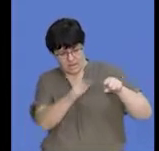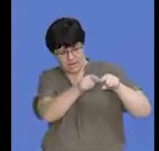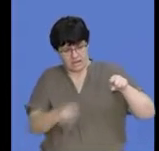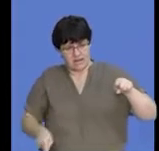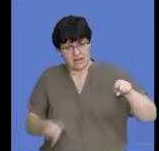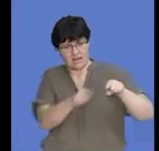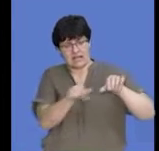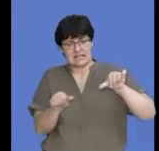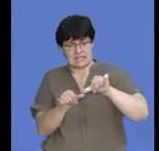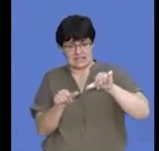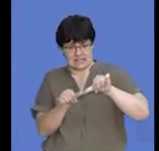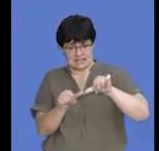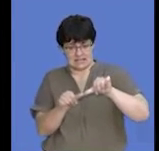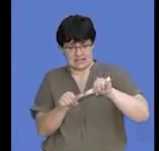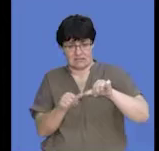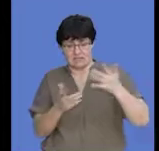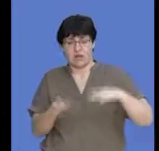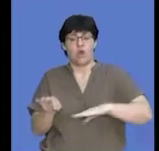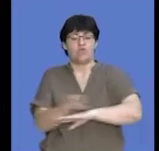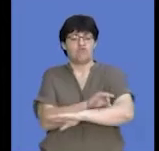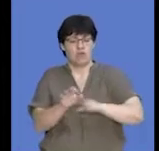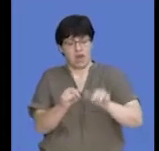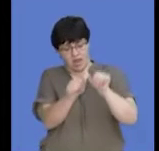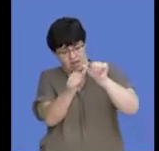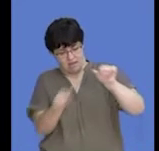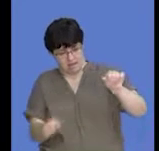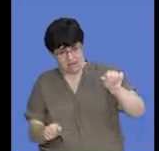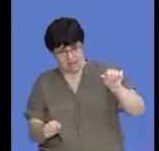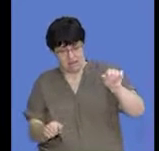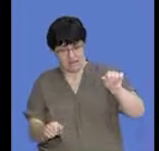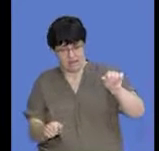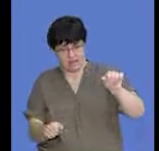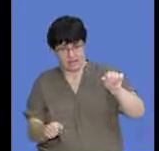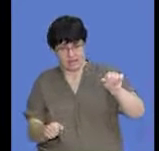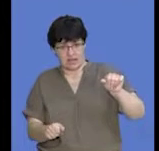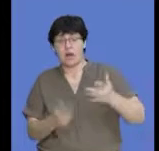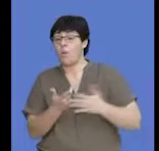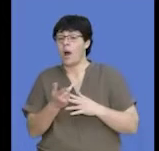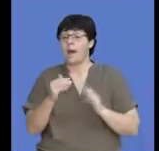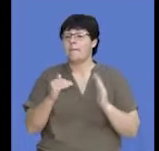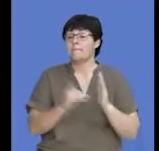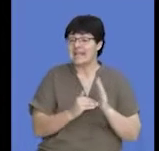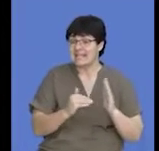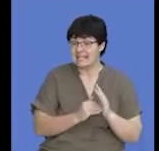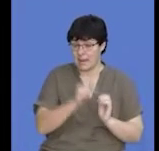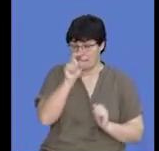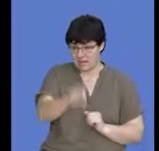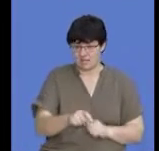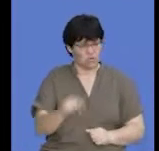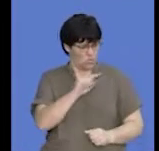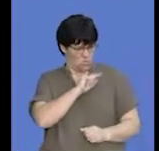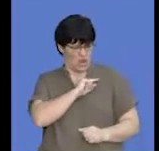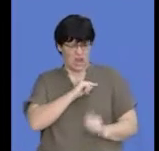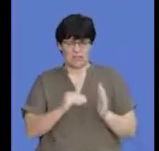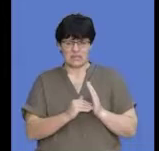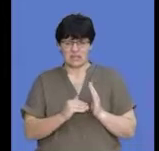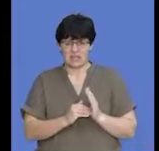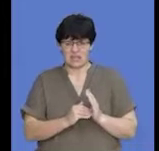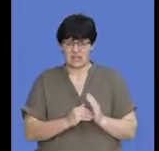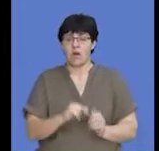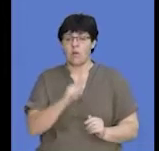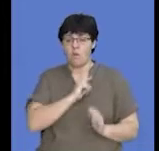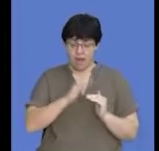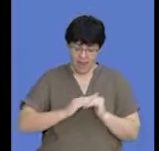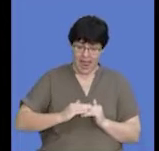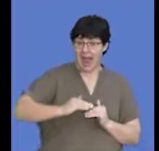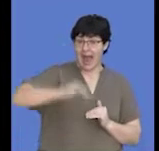And that can be calculated using a ruler, which must be calculated in meters. Why meters? Is because the